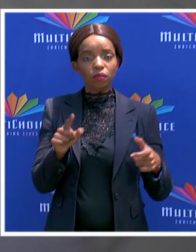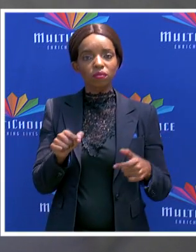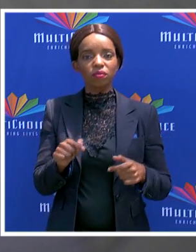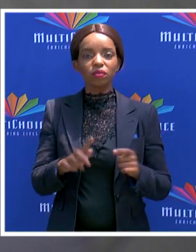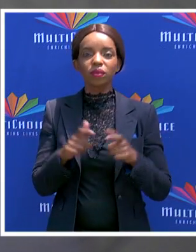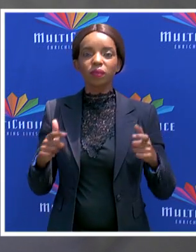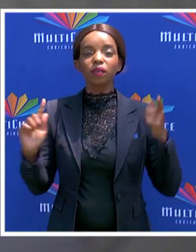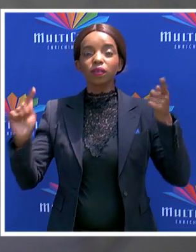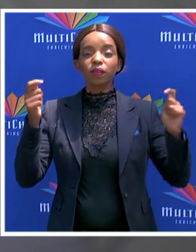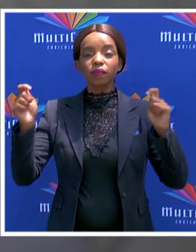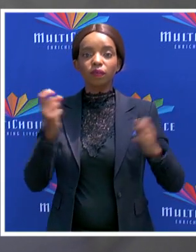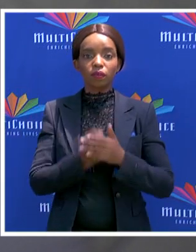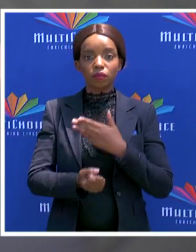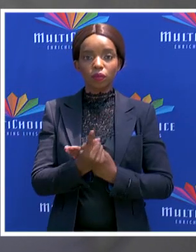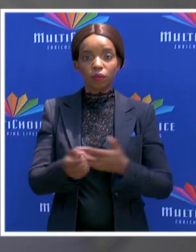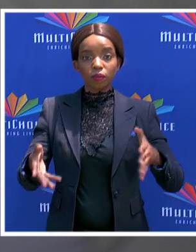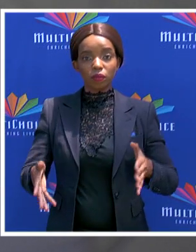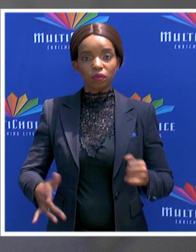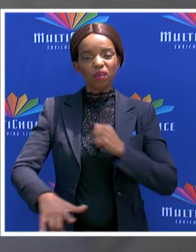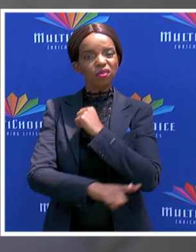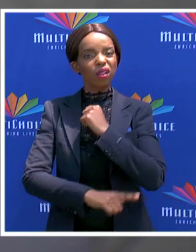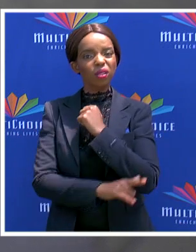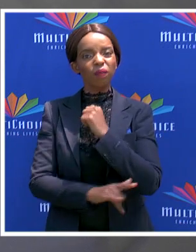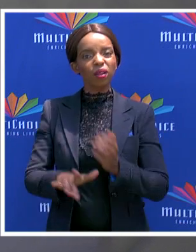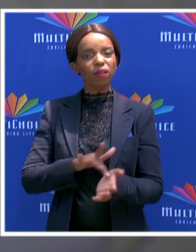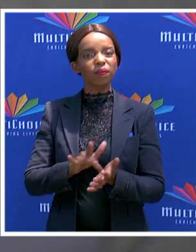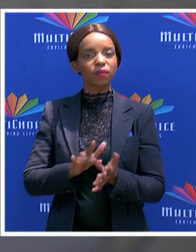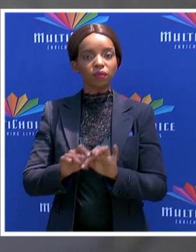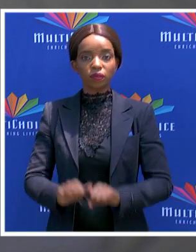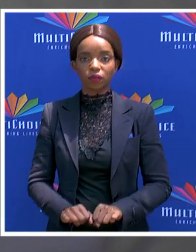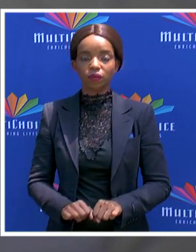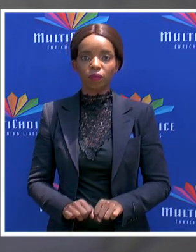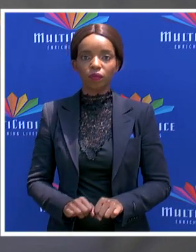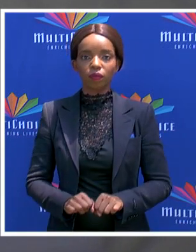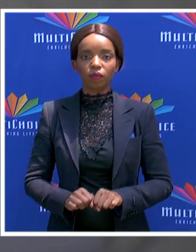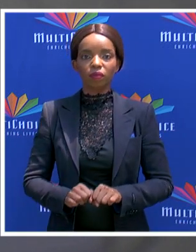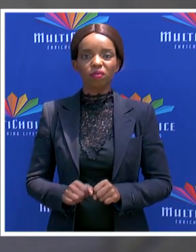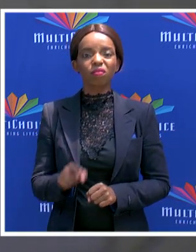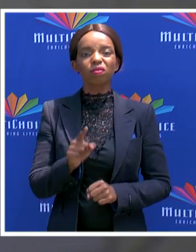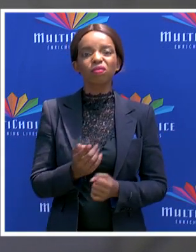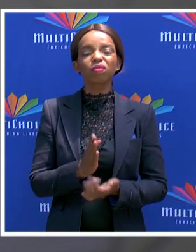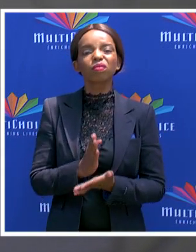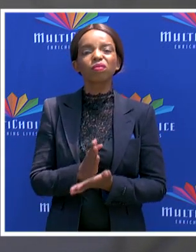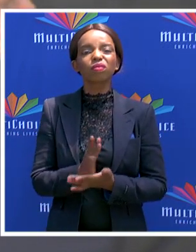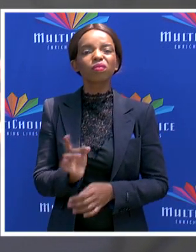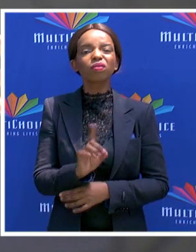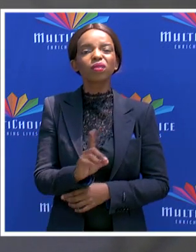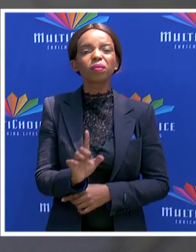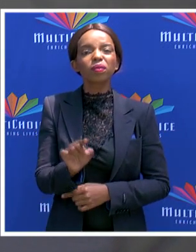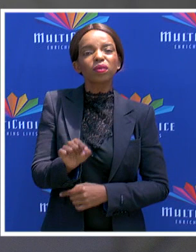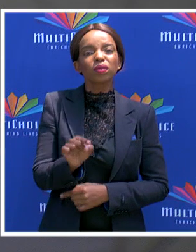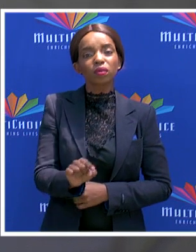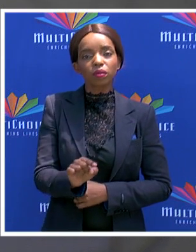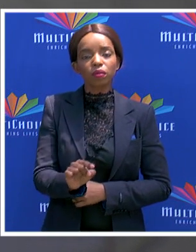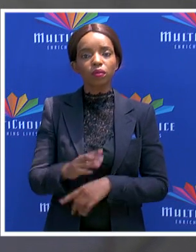biggest investor in local content on the continent. You are probably the biggest employer of any broadcaster